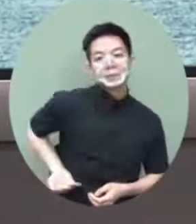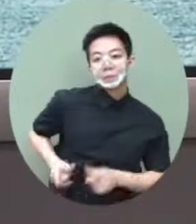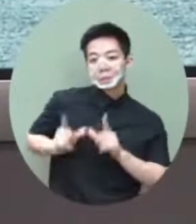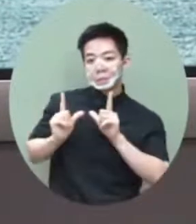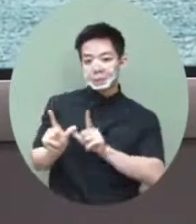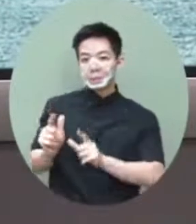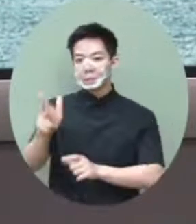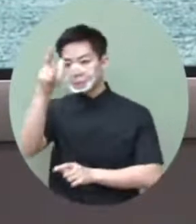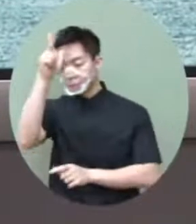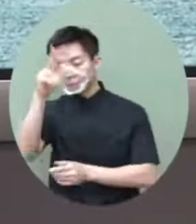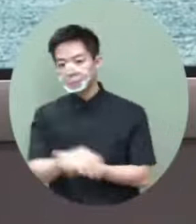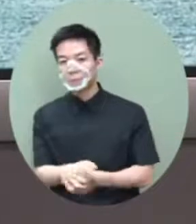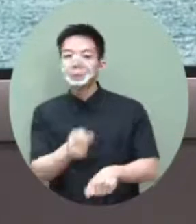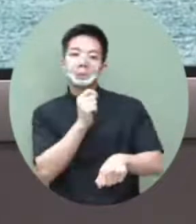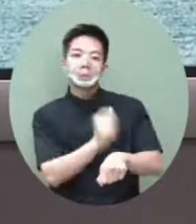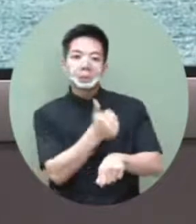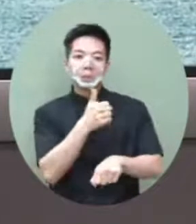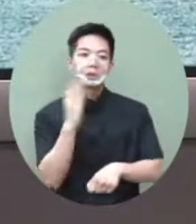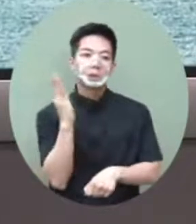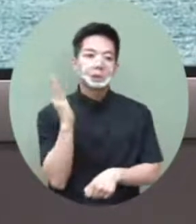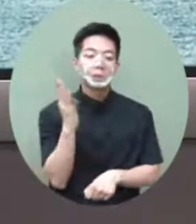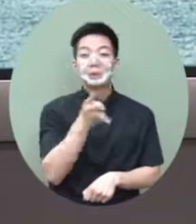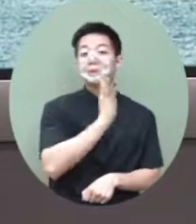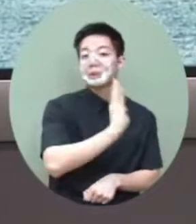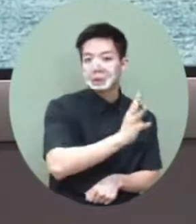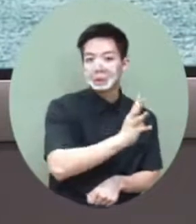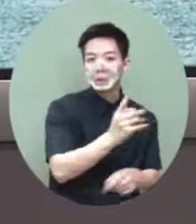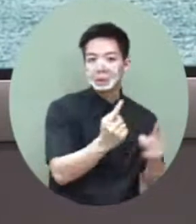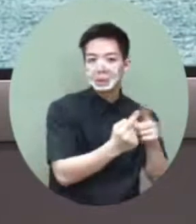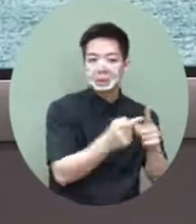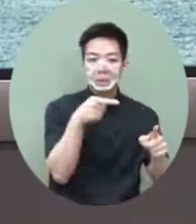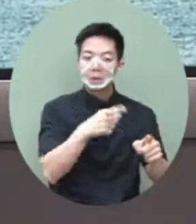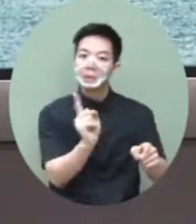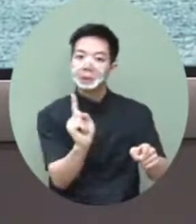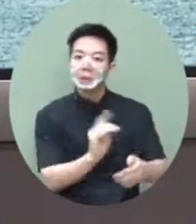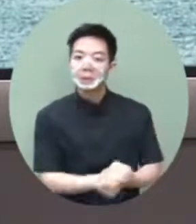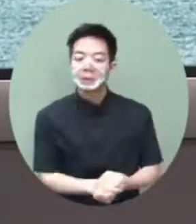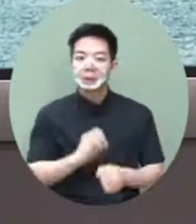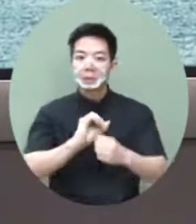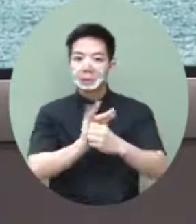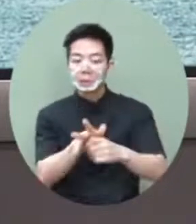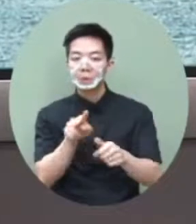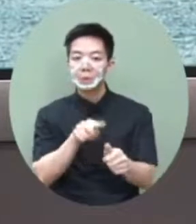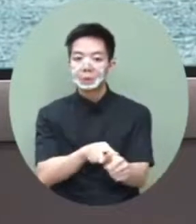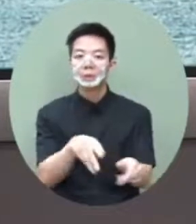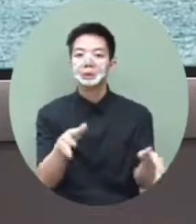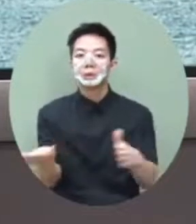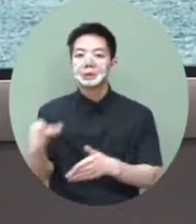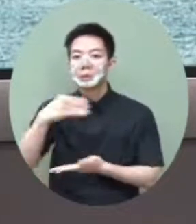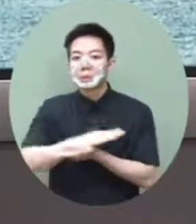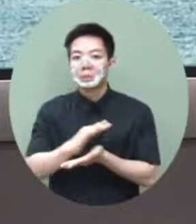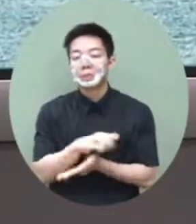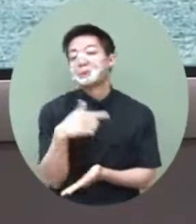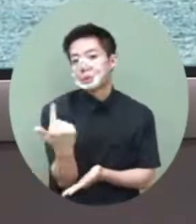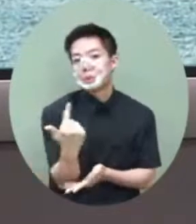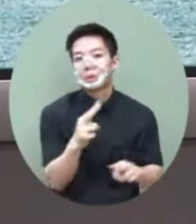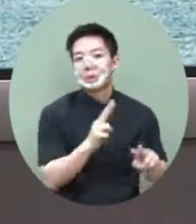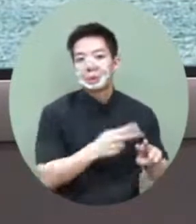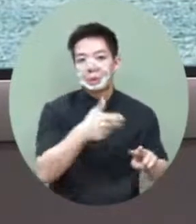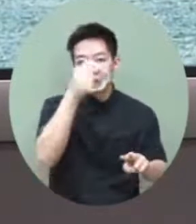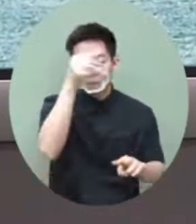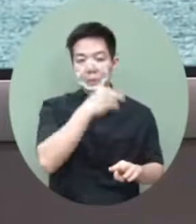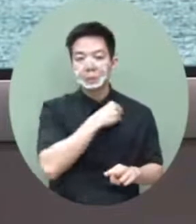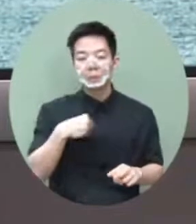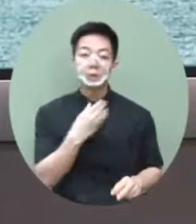aggravating epidemic situation, the number of patients has exceeded our capacity in the public